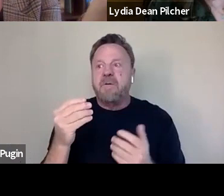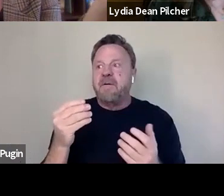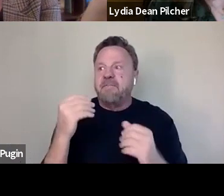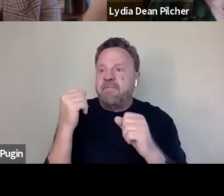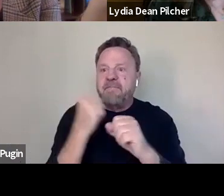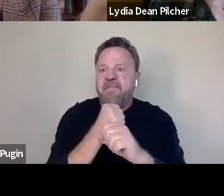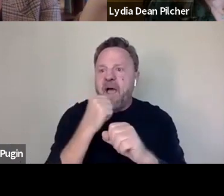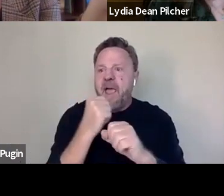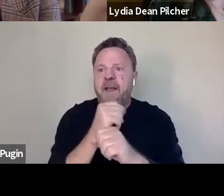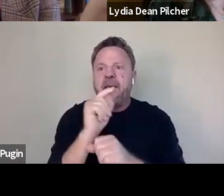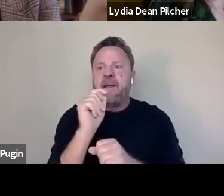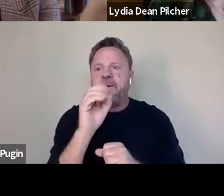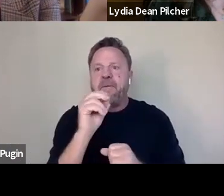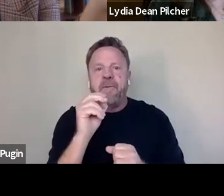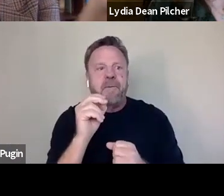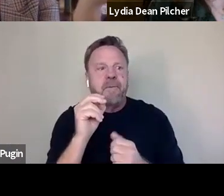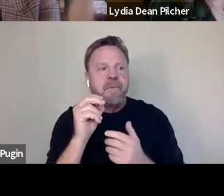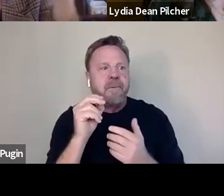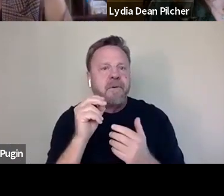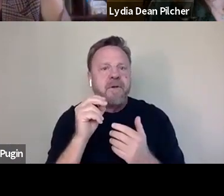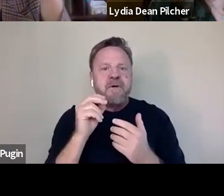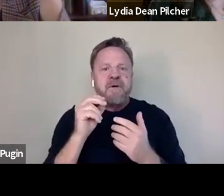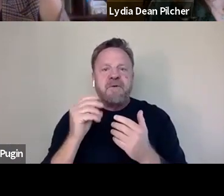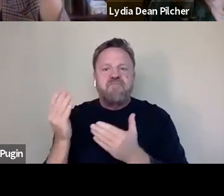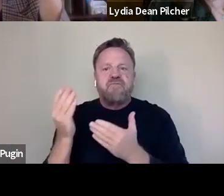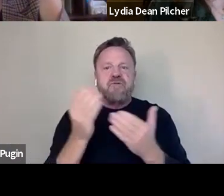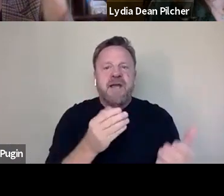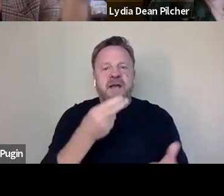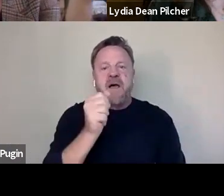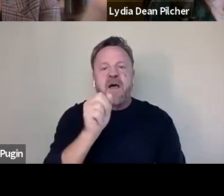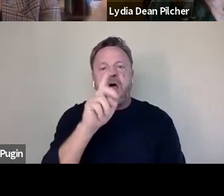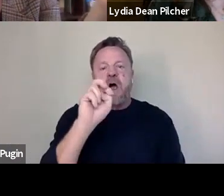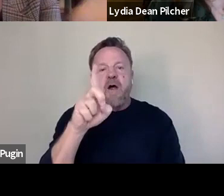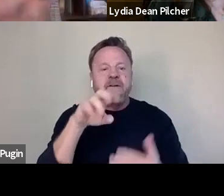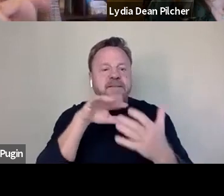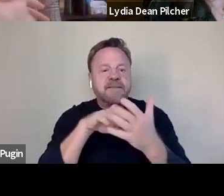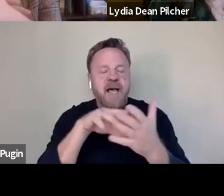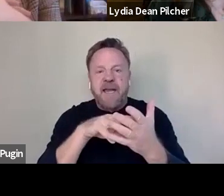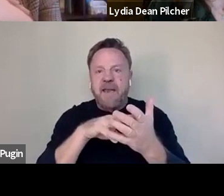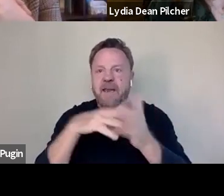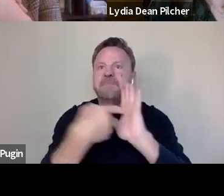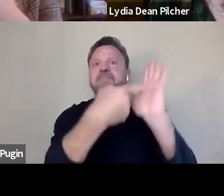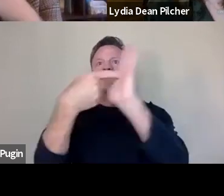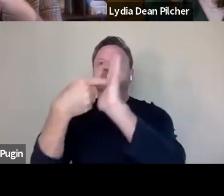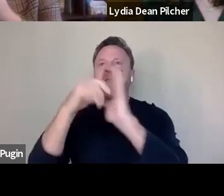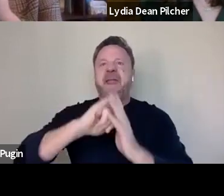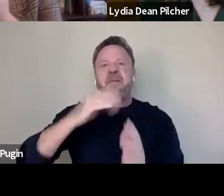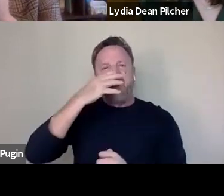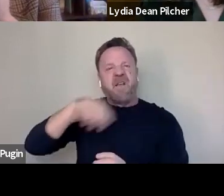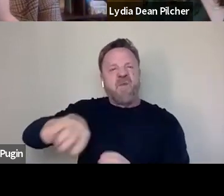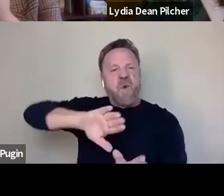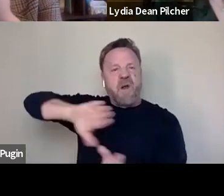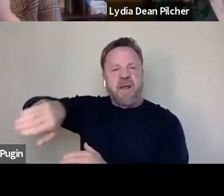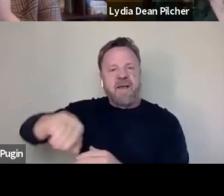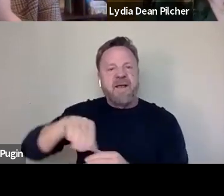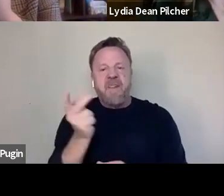fighting to bring a Harvard study to light that has been buried, and that those two things can go together. And I think